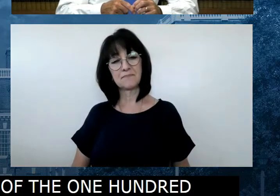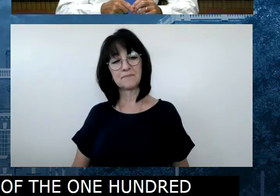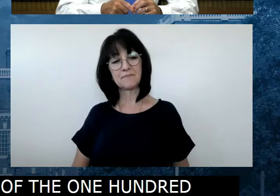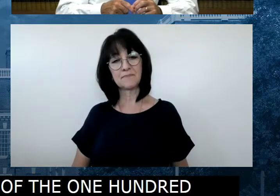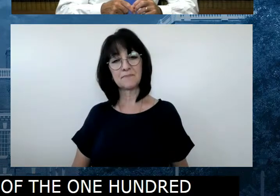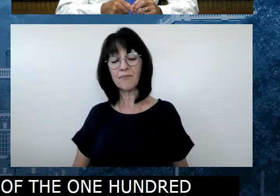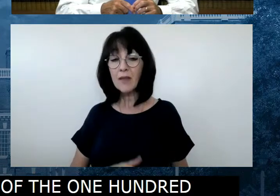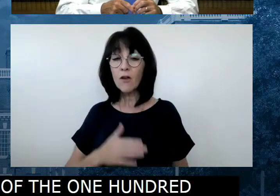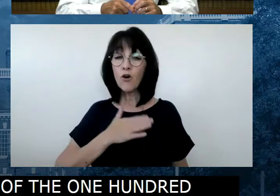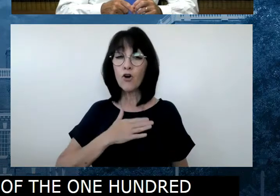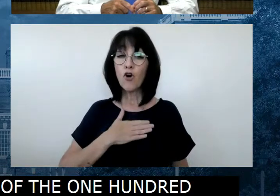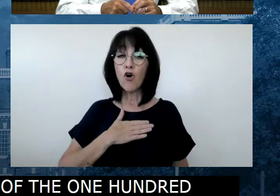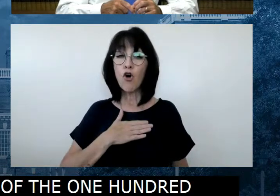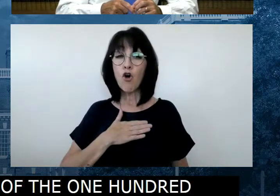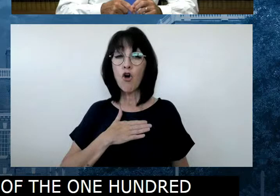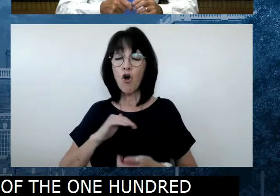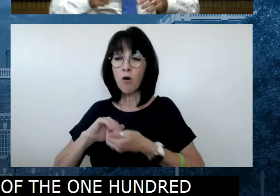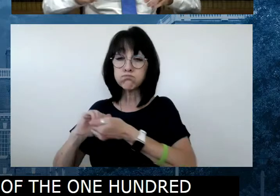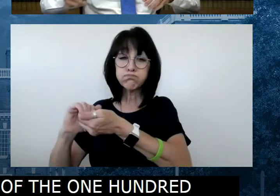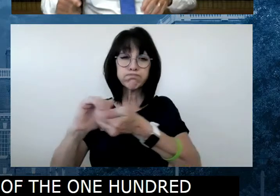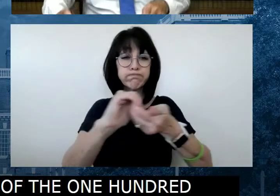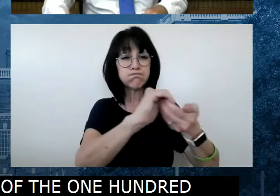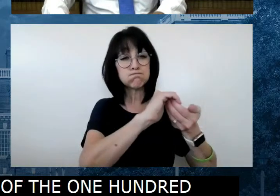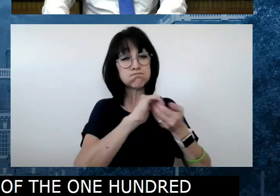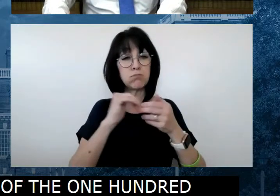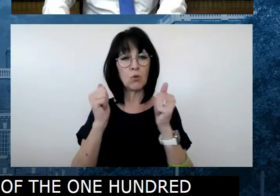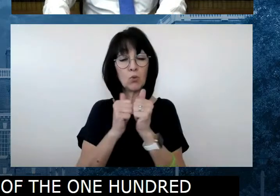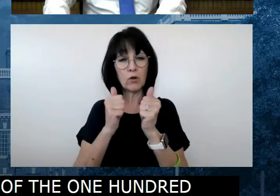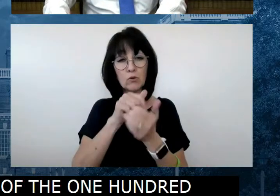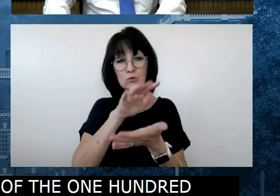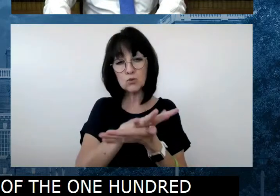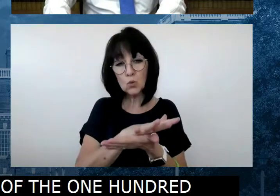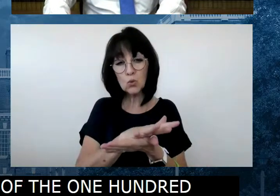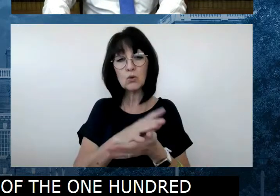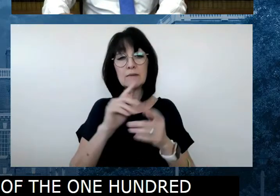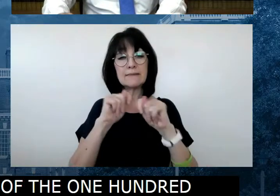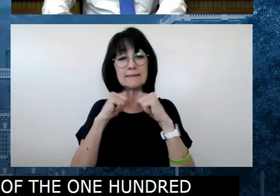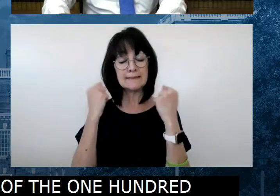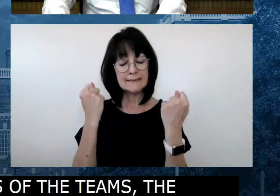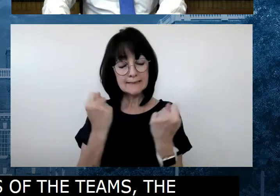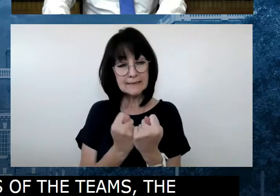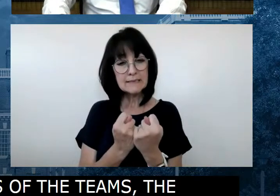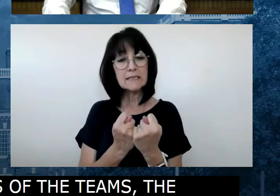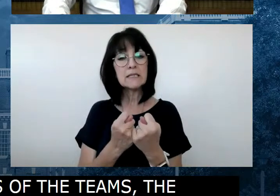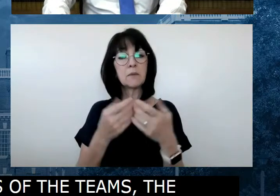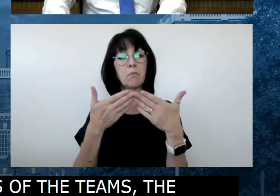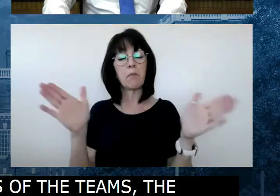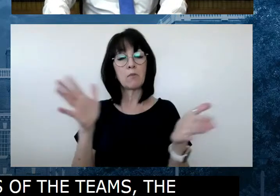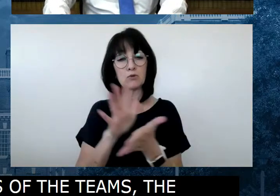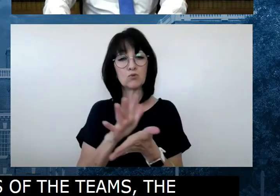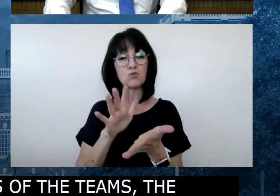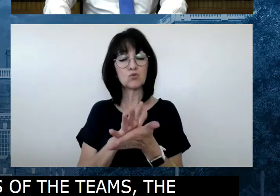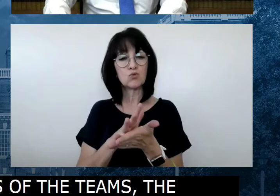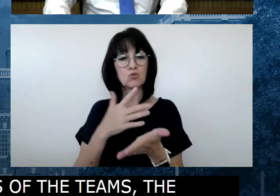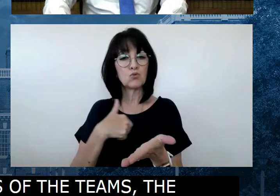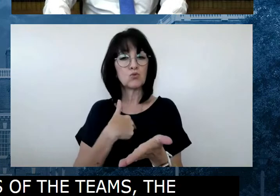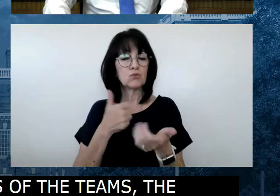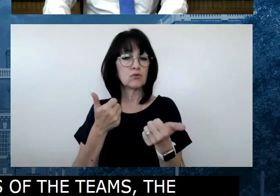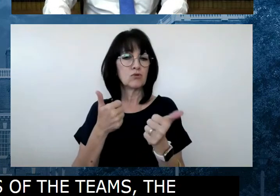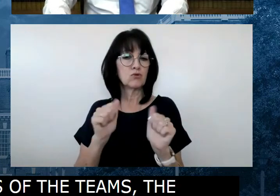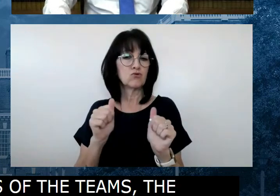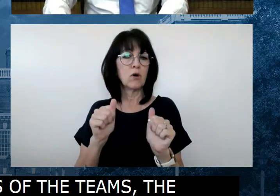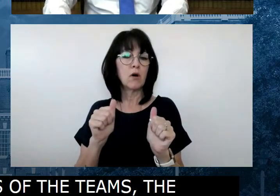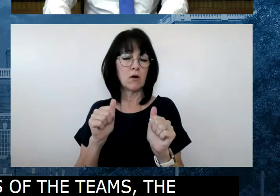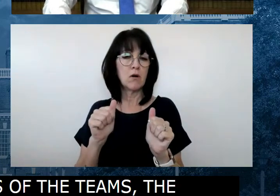the superintendents and their teams, principals and teachers, is to make up for lost learning for students across our state. Every public